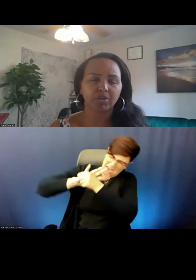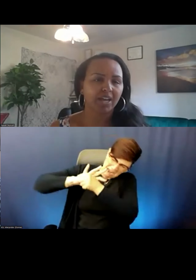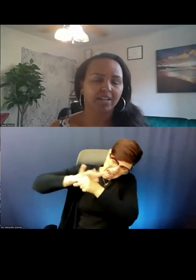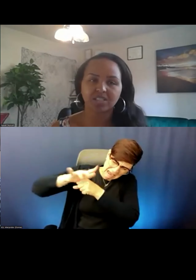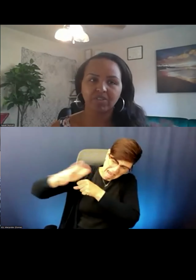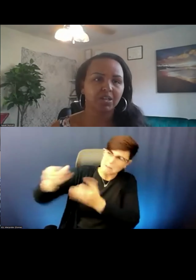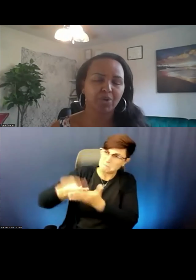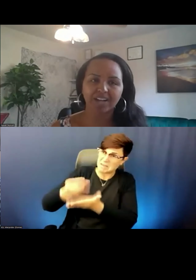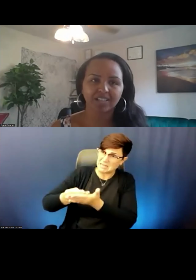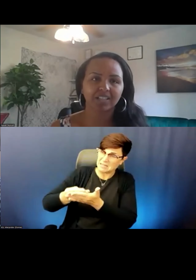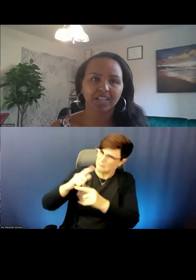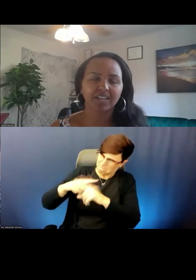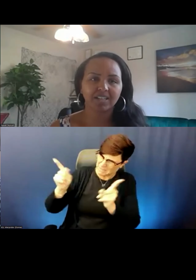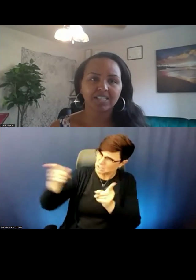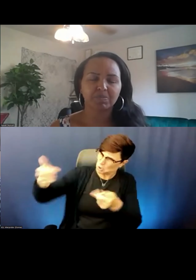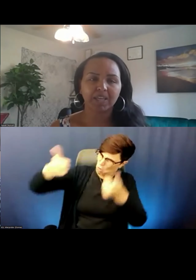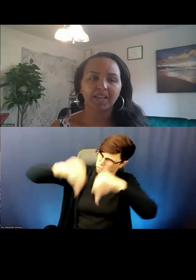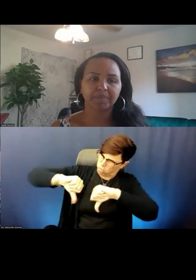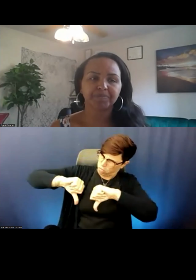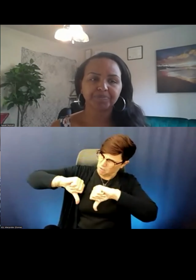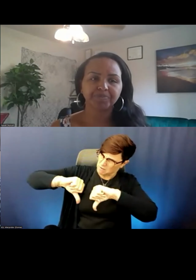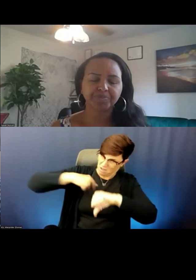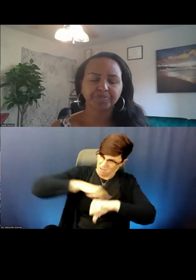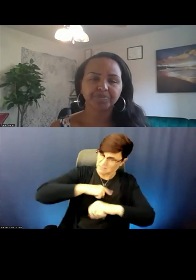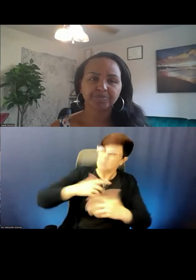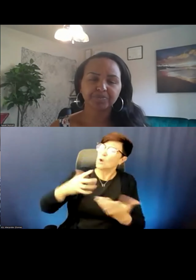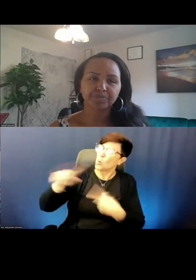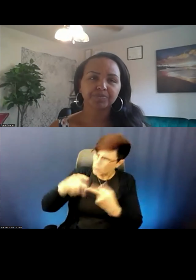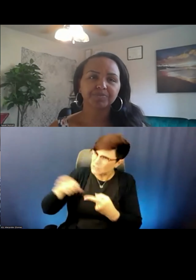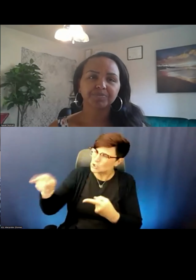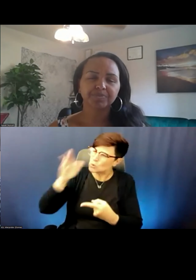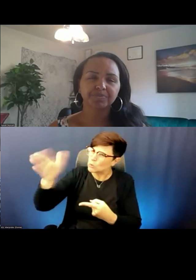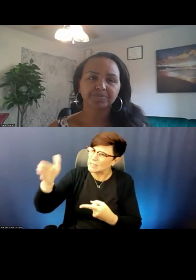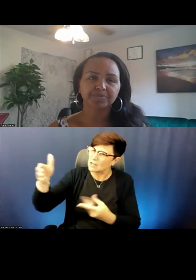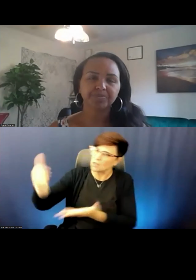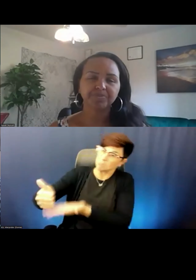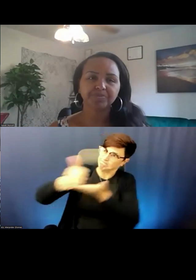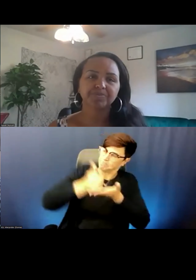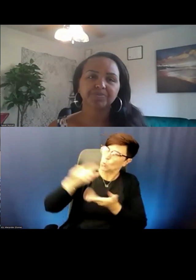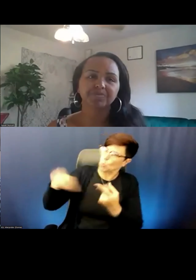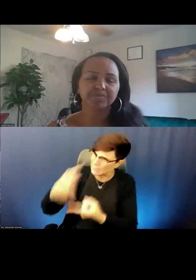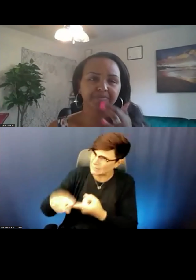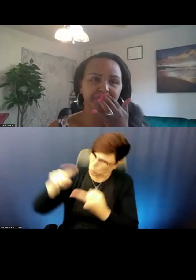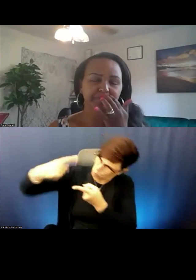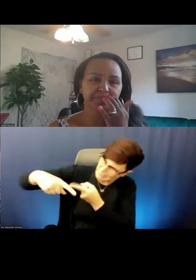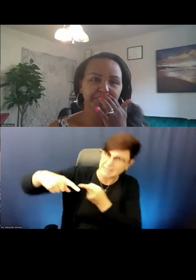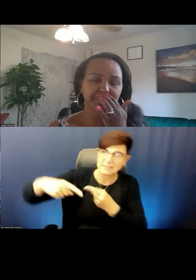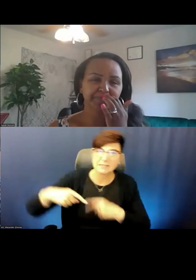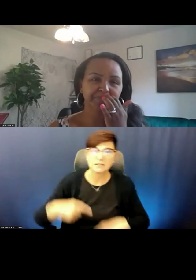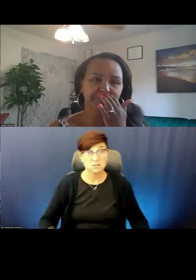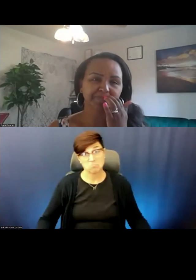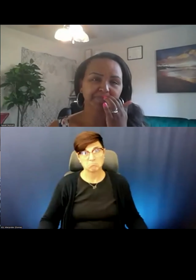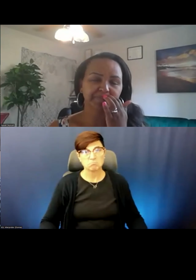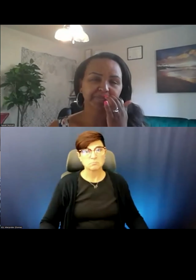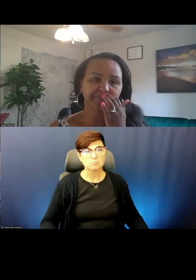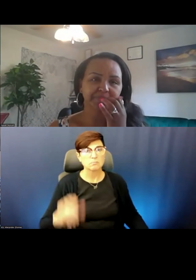doing, Mariah, just very practically speaking. Yeah, and I before I turn to the rest of the panelists, I